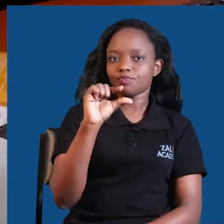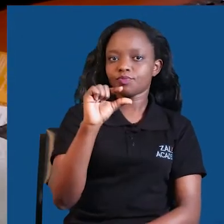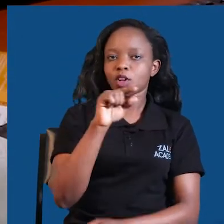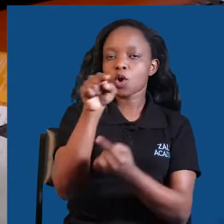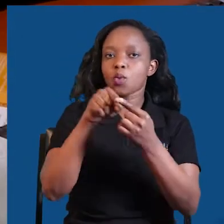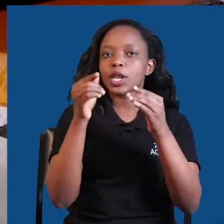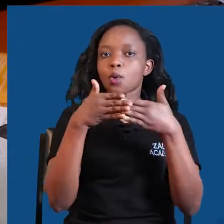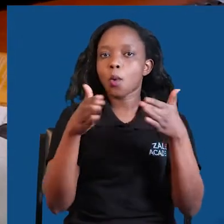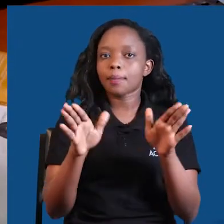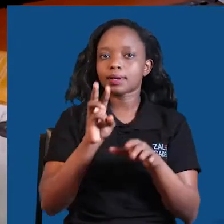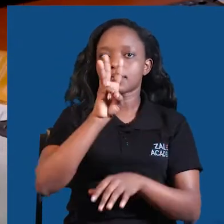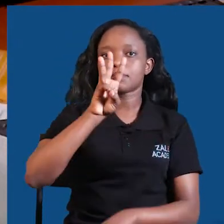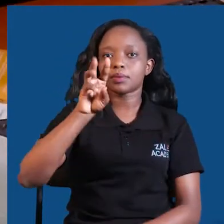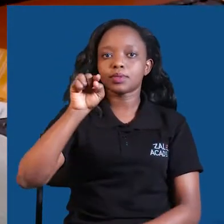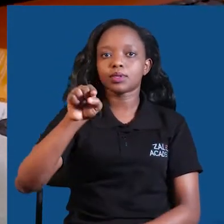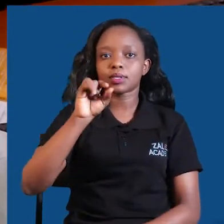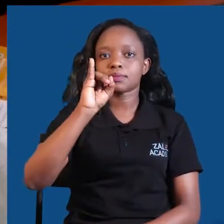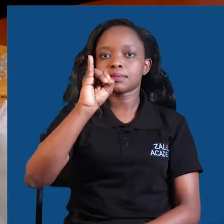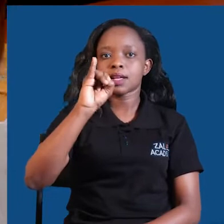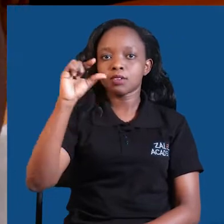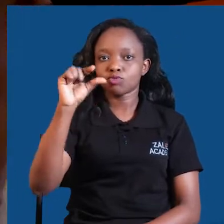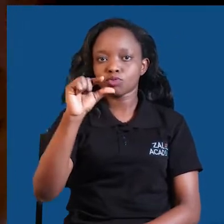Instagram, when you go to